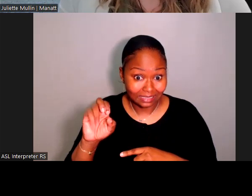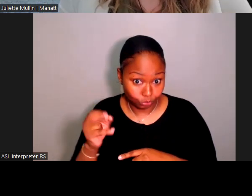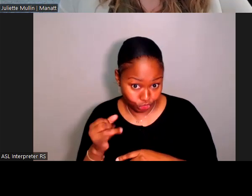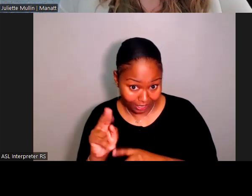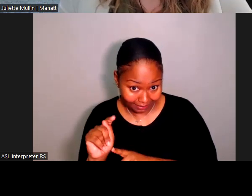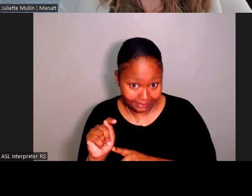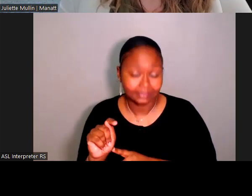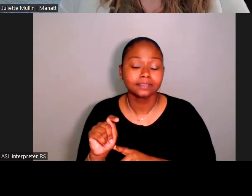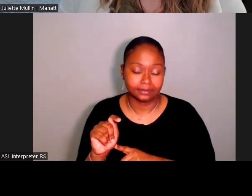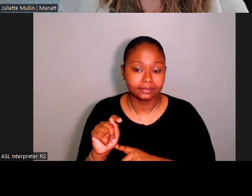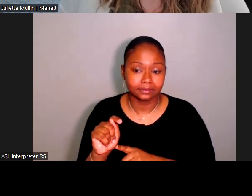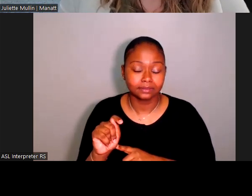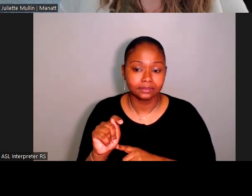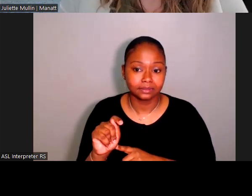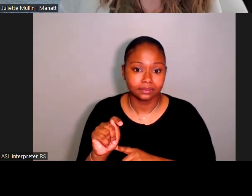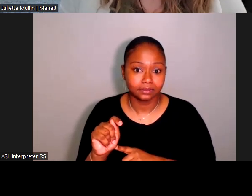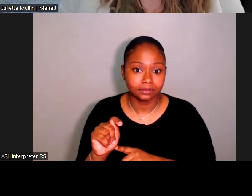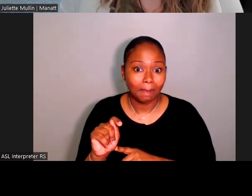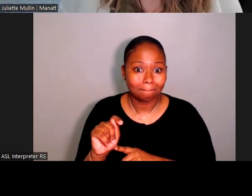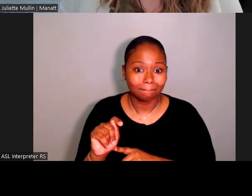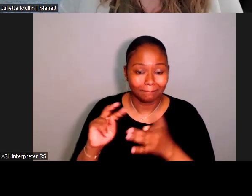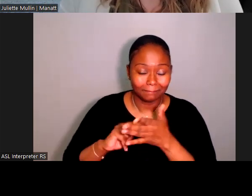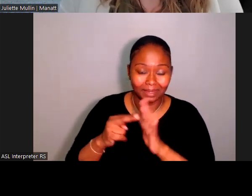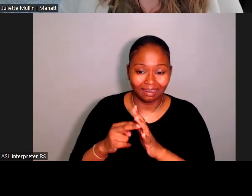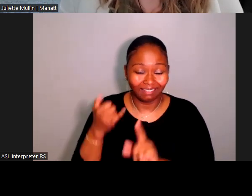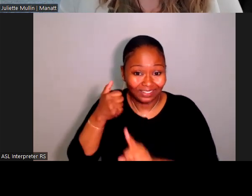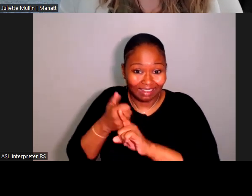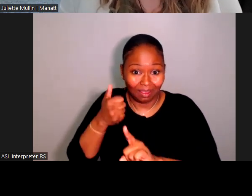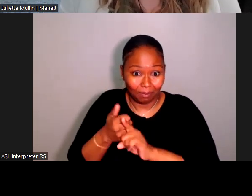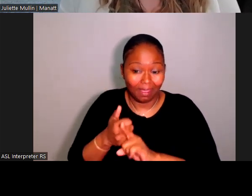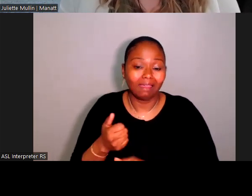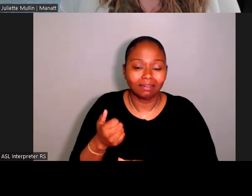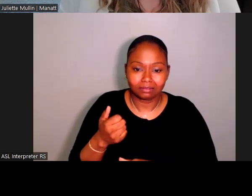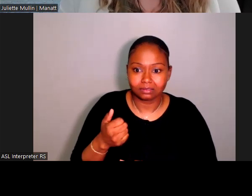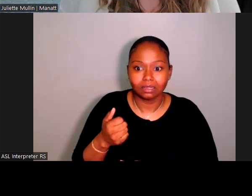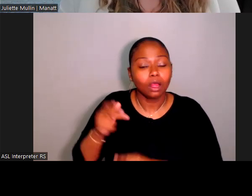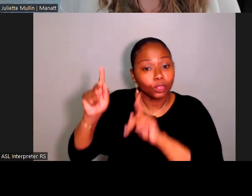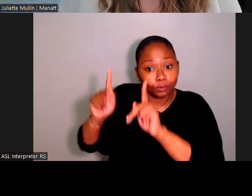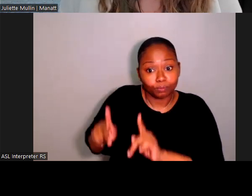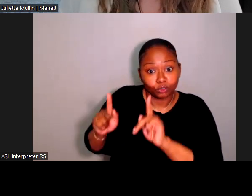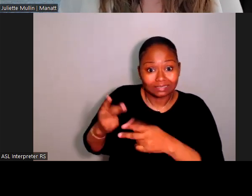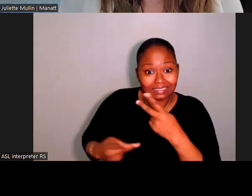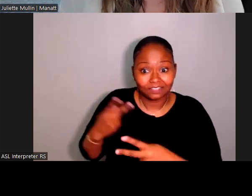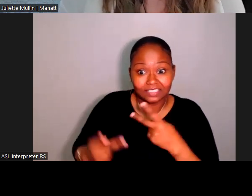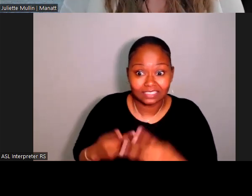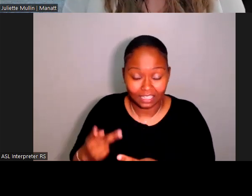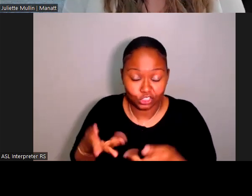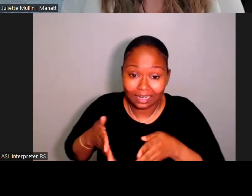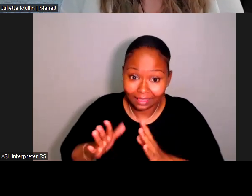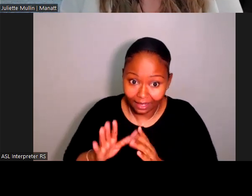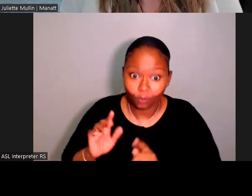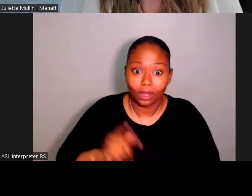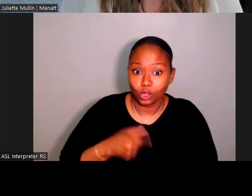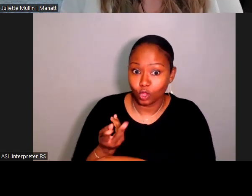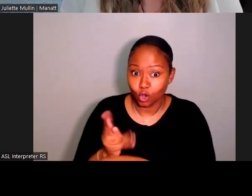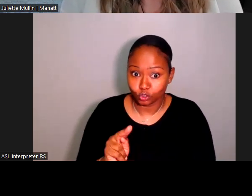subject to reasonably allowing visitation based on individual parameters to visitation. Long-term care